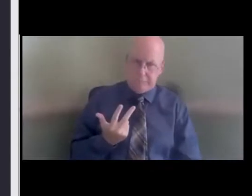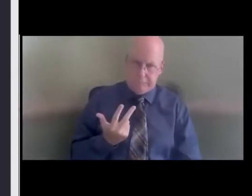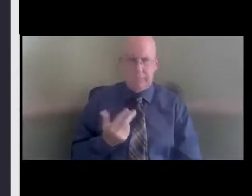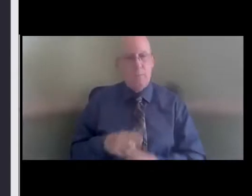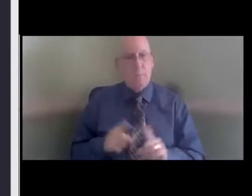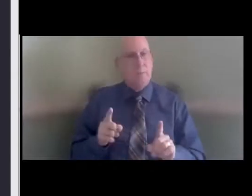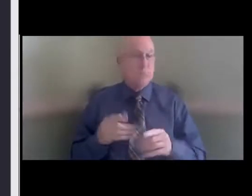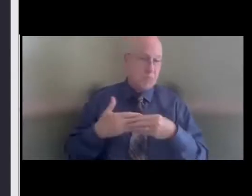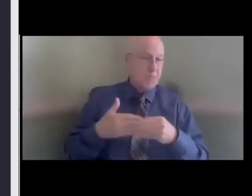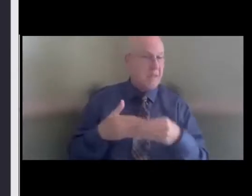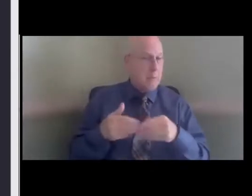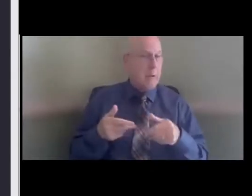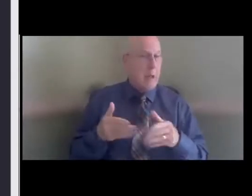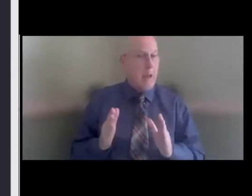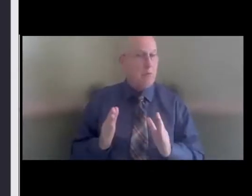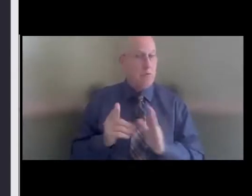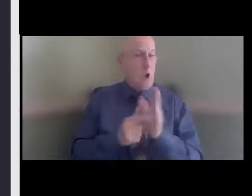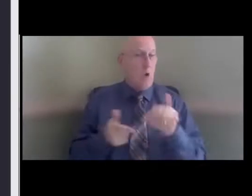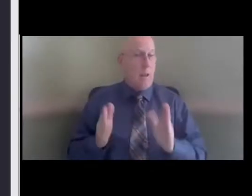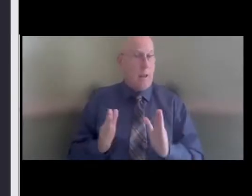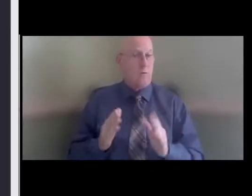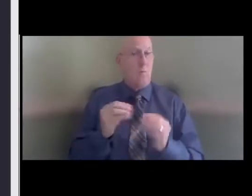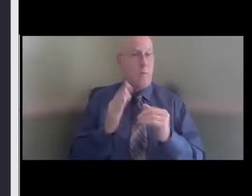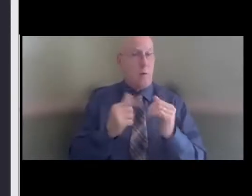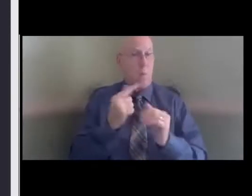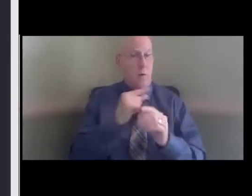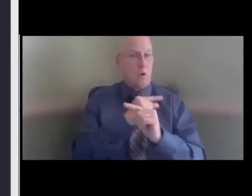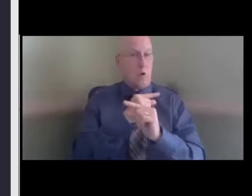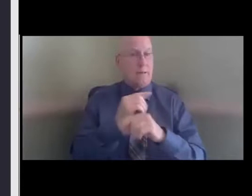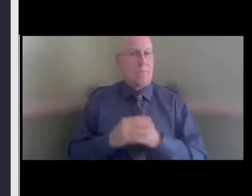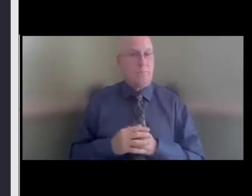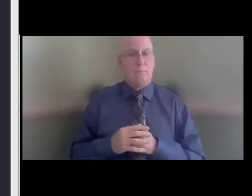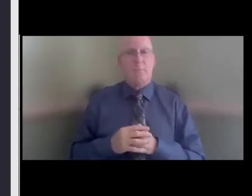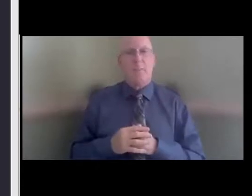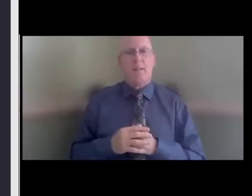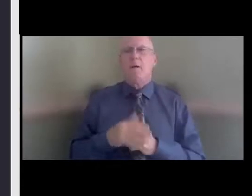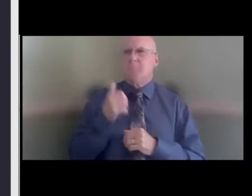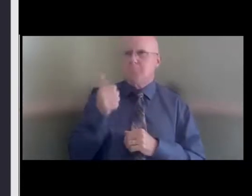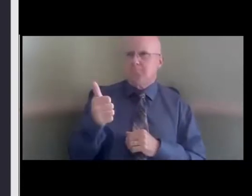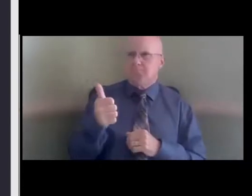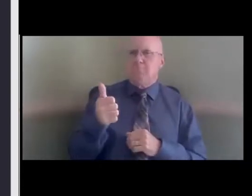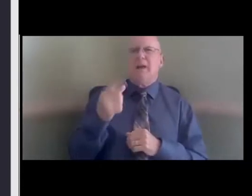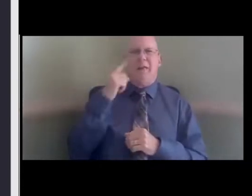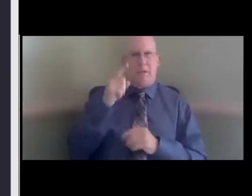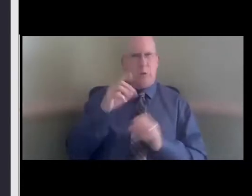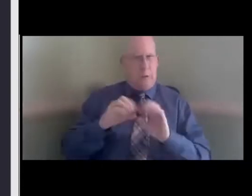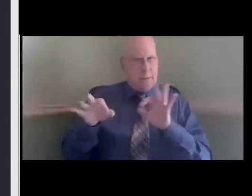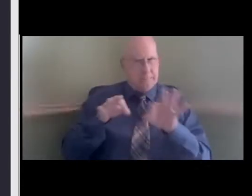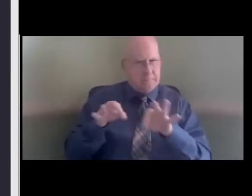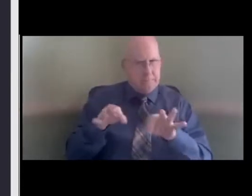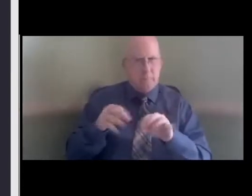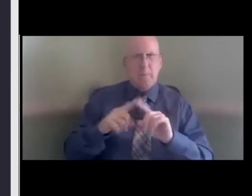flexibility still exists in the law. So great question. That's great. And now I think you tackled this, but just to